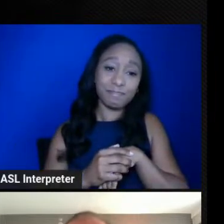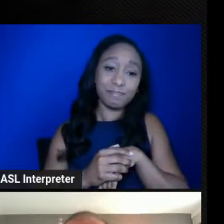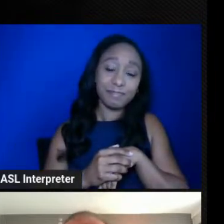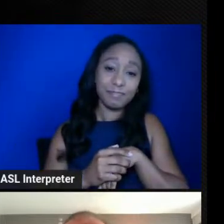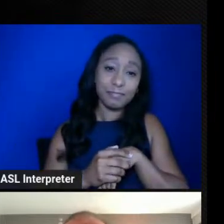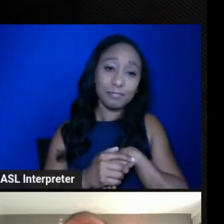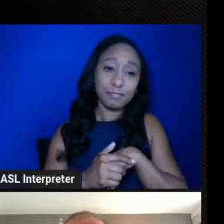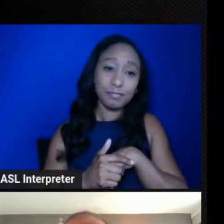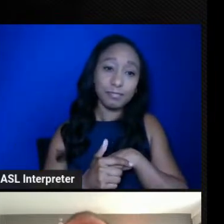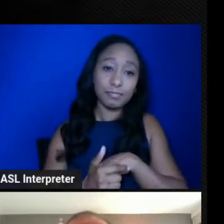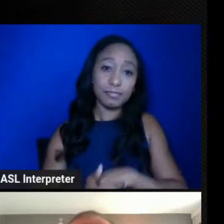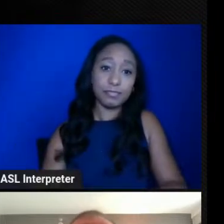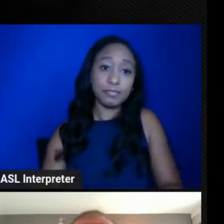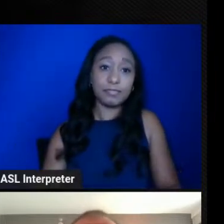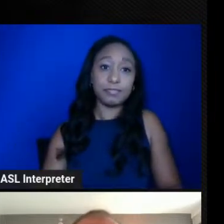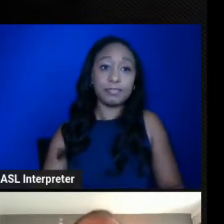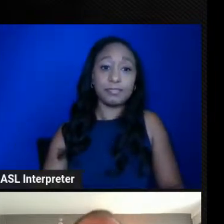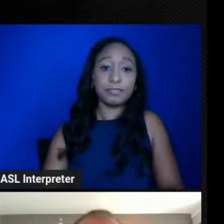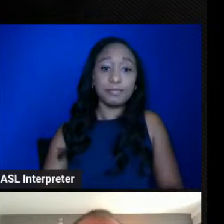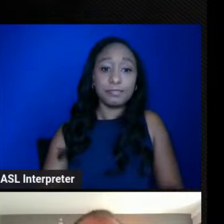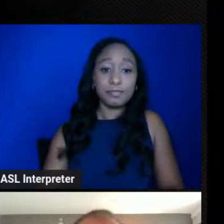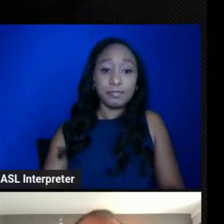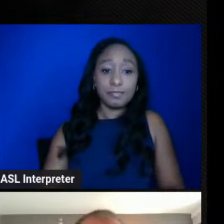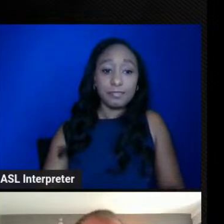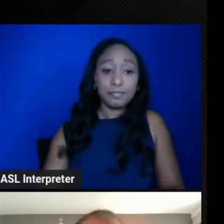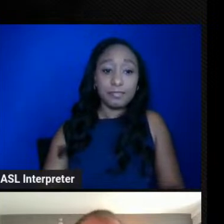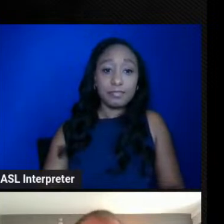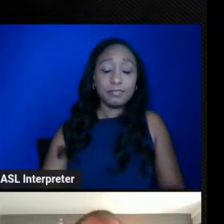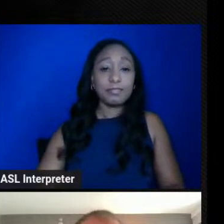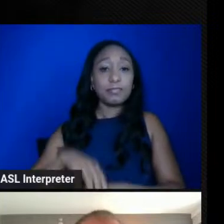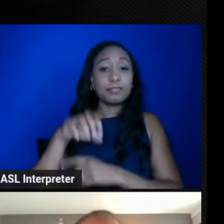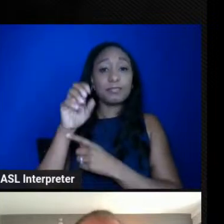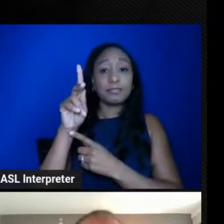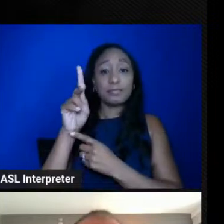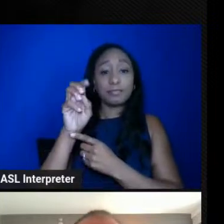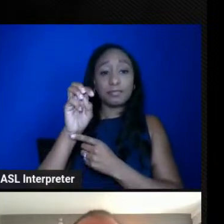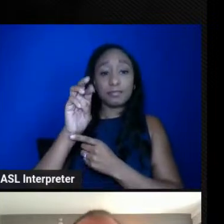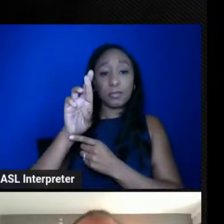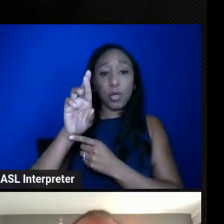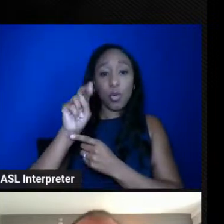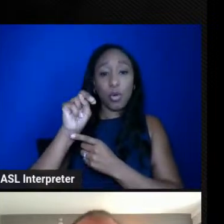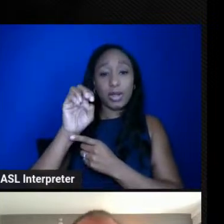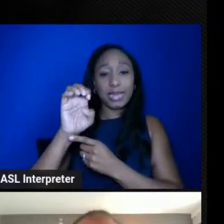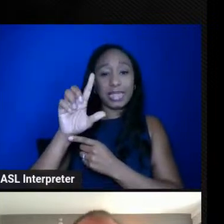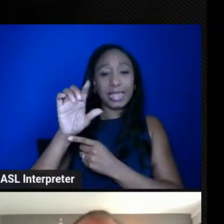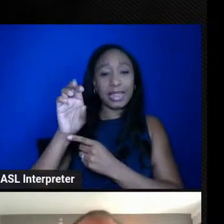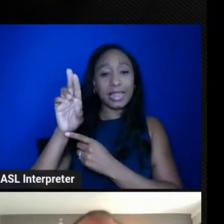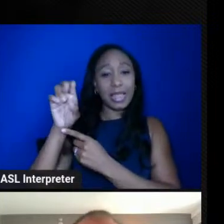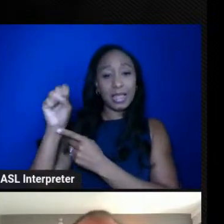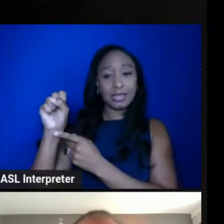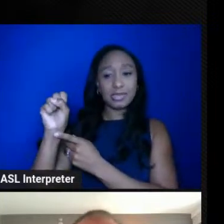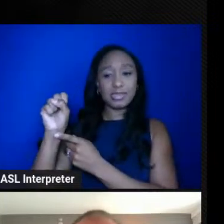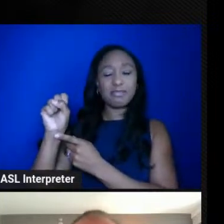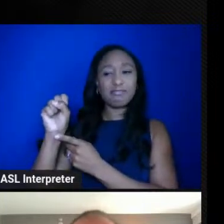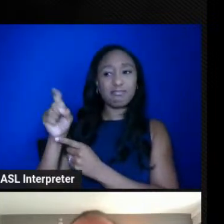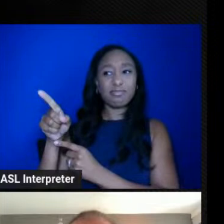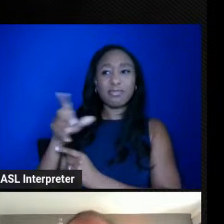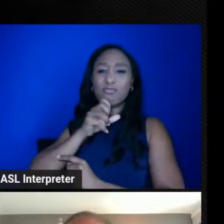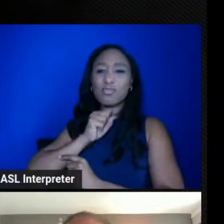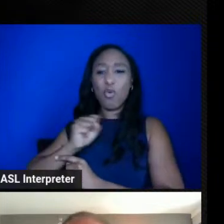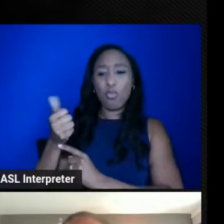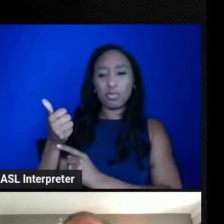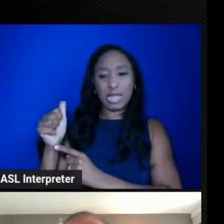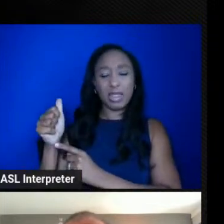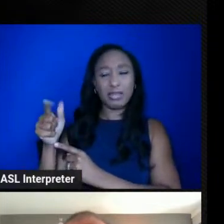it. Cornelius Sinclair was 10 years old and he was trapped. Cornelius